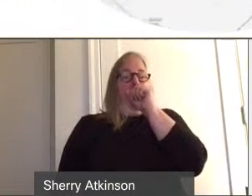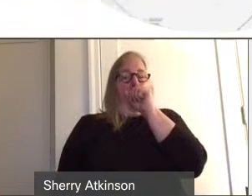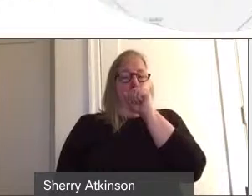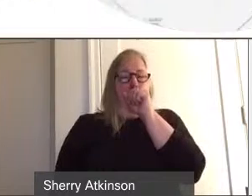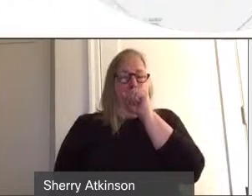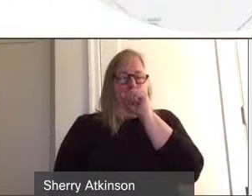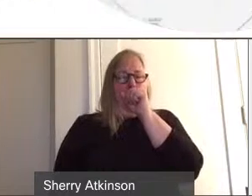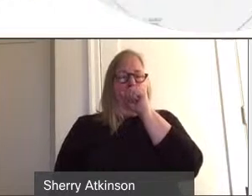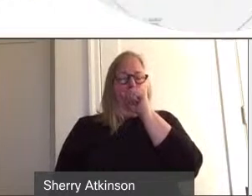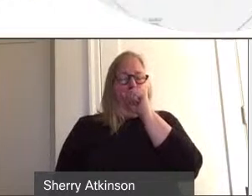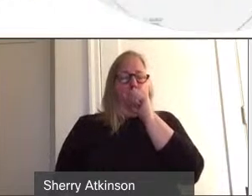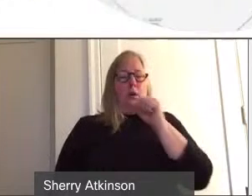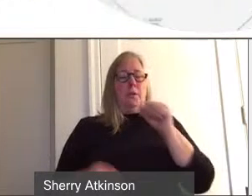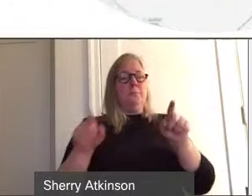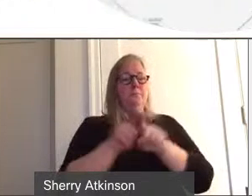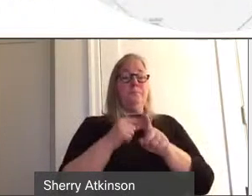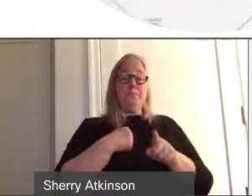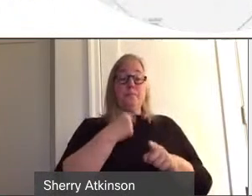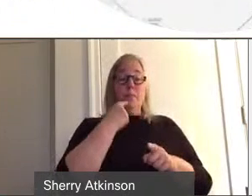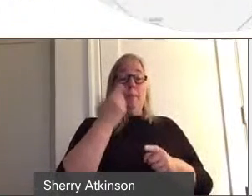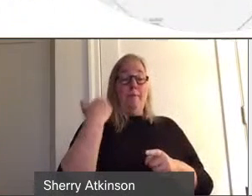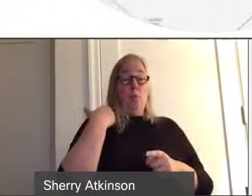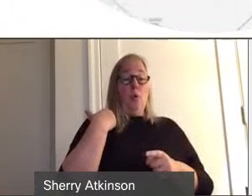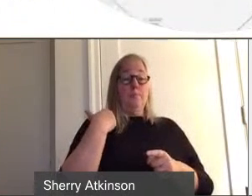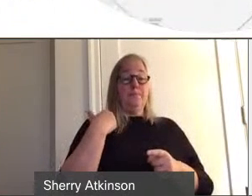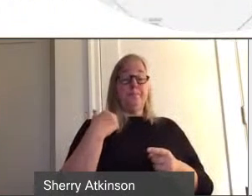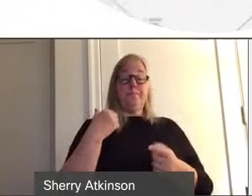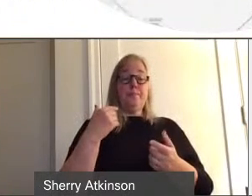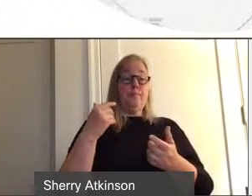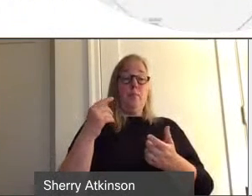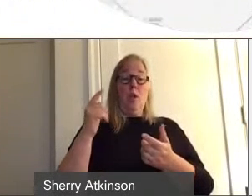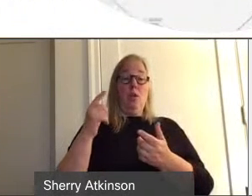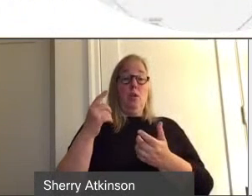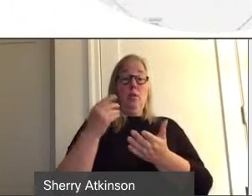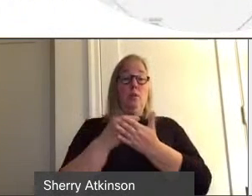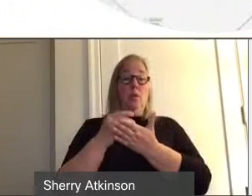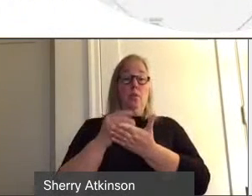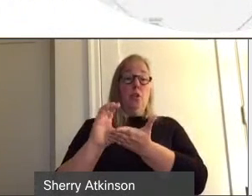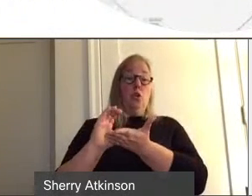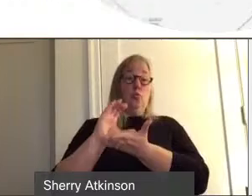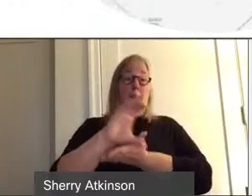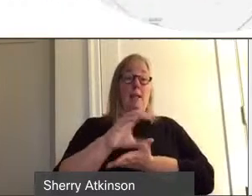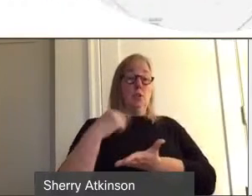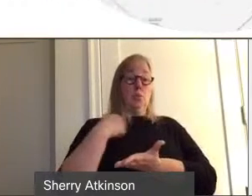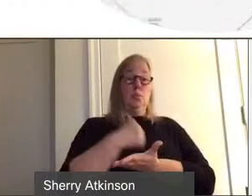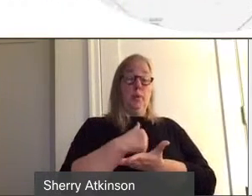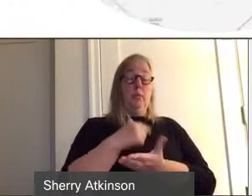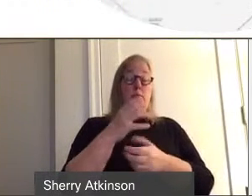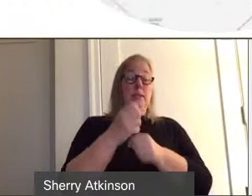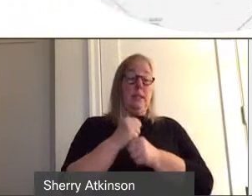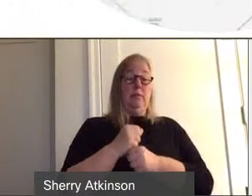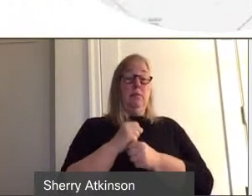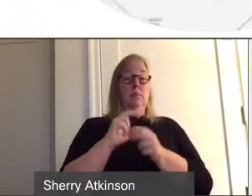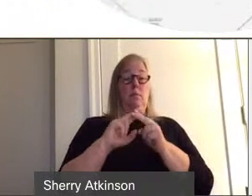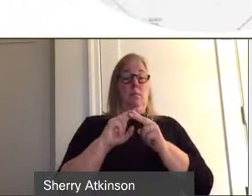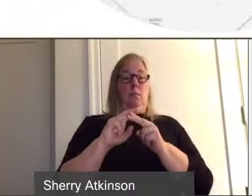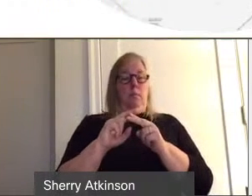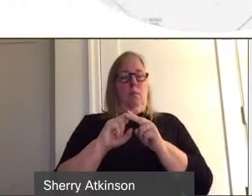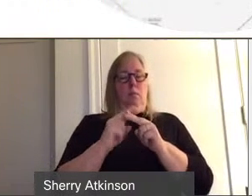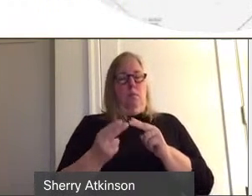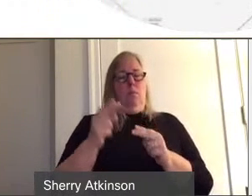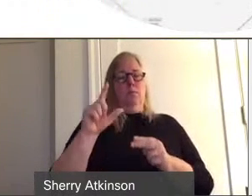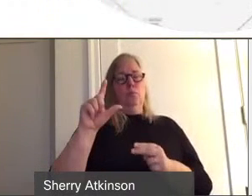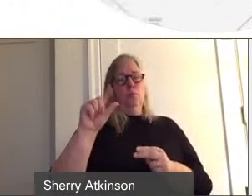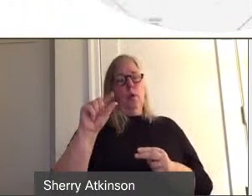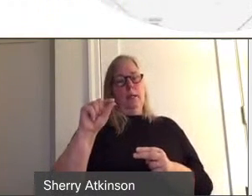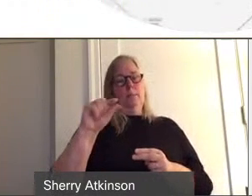about state funding, the state has cut back the grants that we receive by 20%. So that's about $900,000